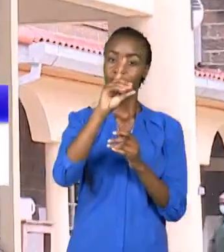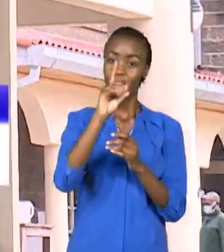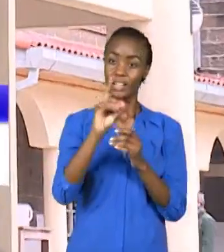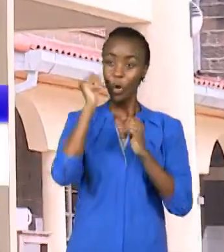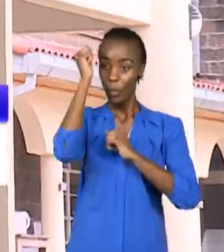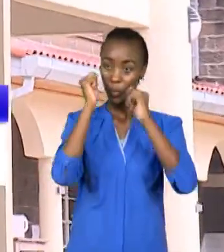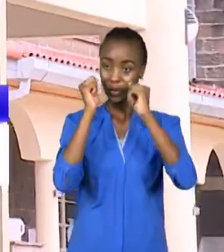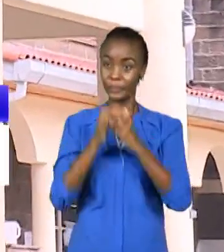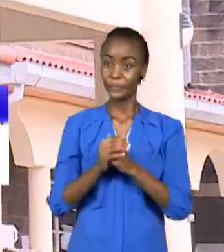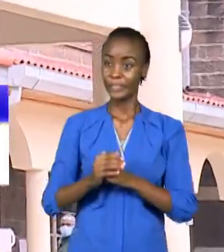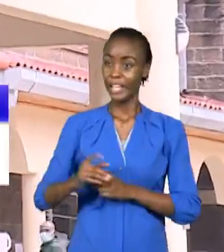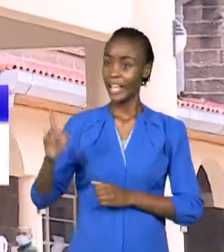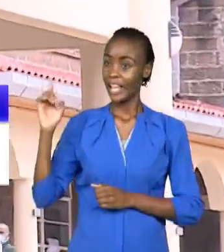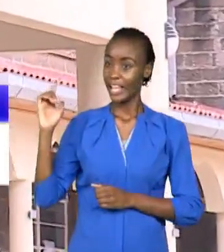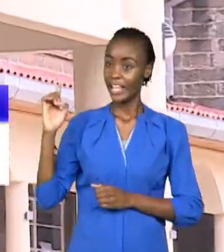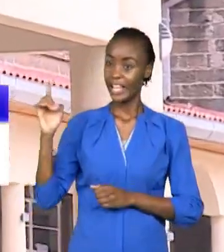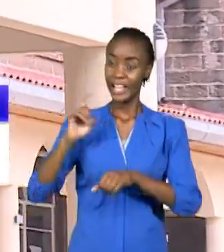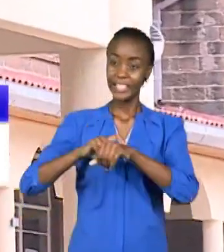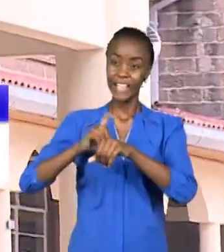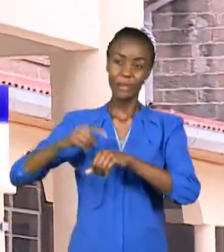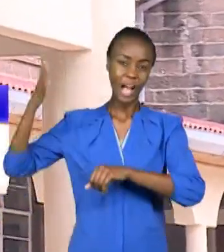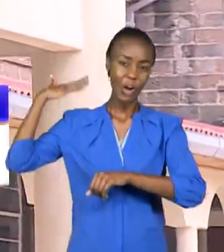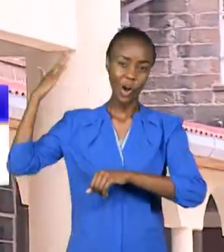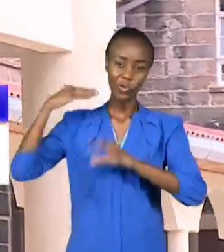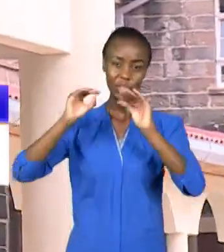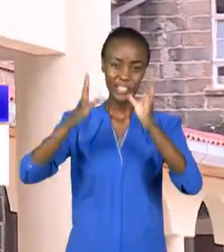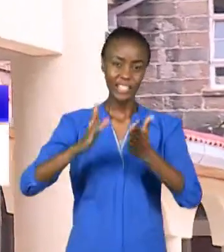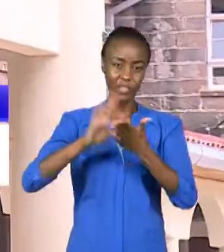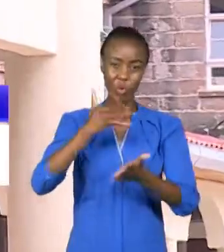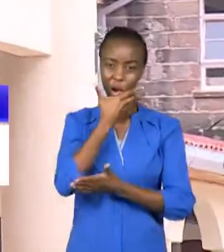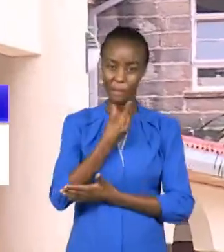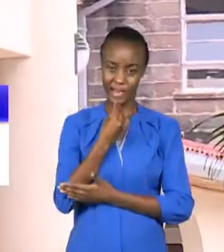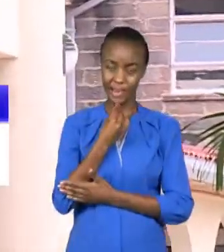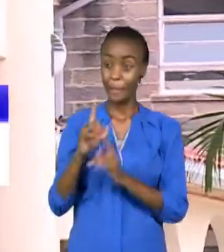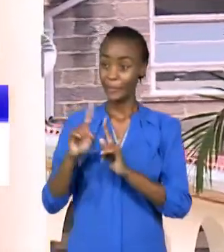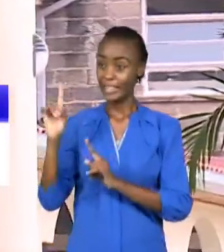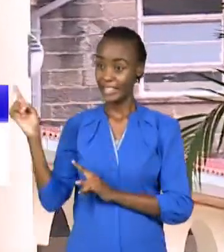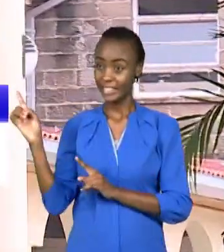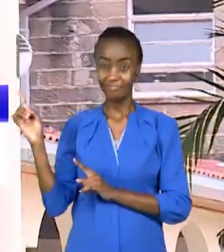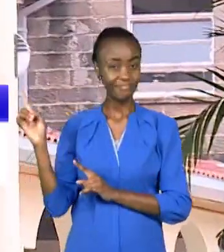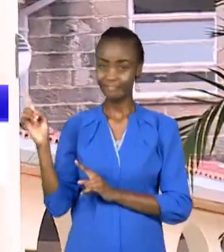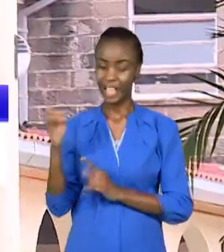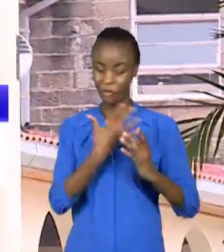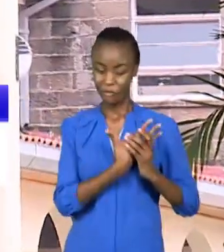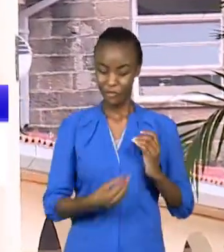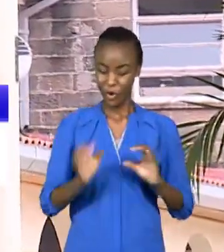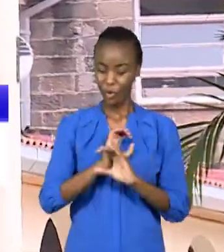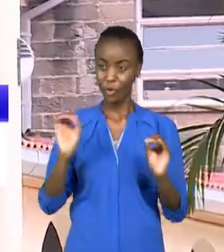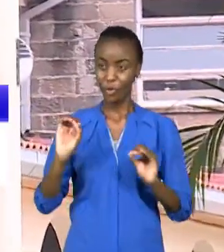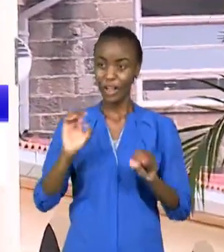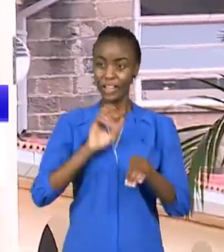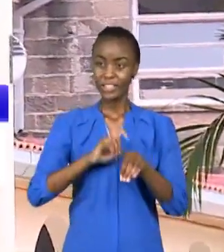a male-dominated profession during her career days, Flora Mulatya did not leave it at that. Everywhere she went,